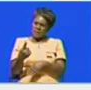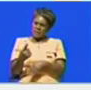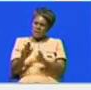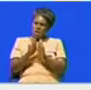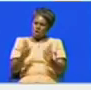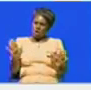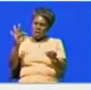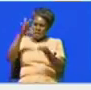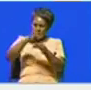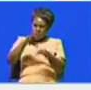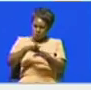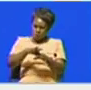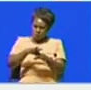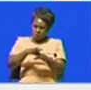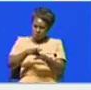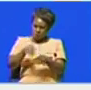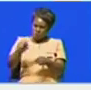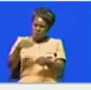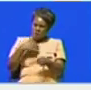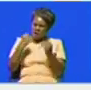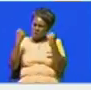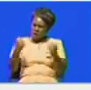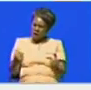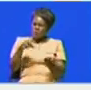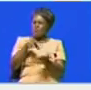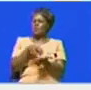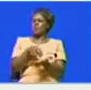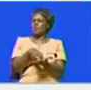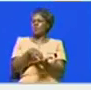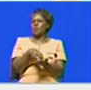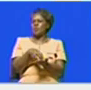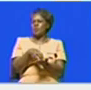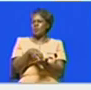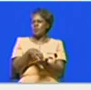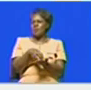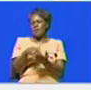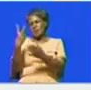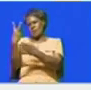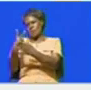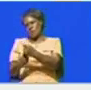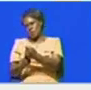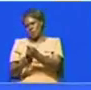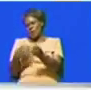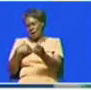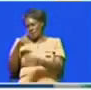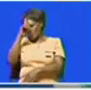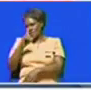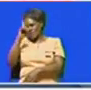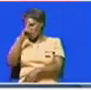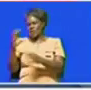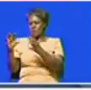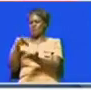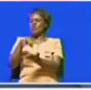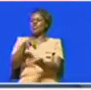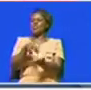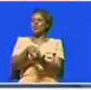be no elections, you are already taking a very hardline position. But to be fair, Senator, both sides have taken very hardline positions in